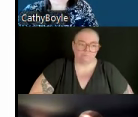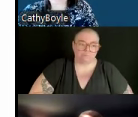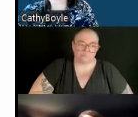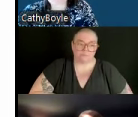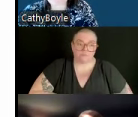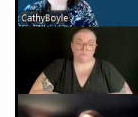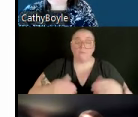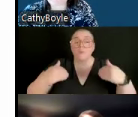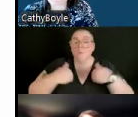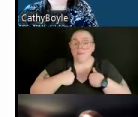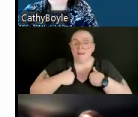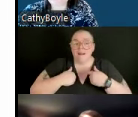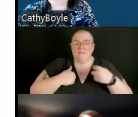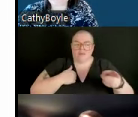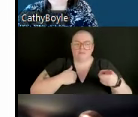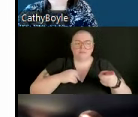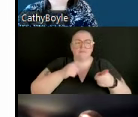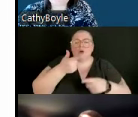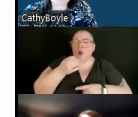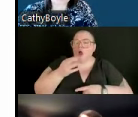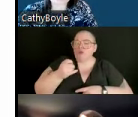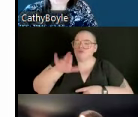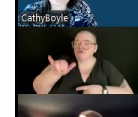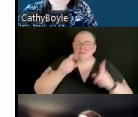We have a glossary of terms,